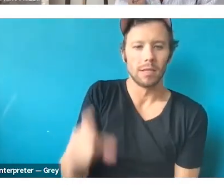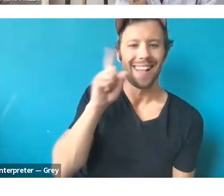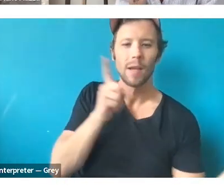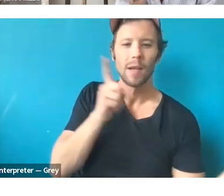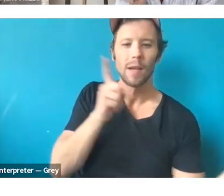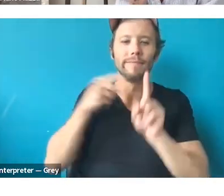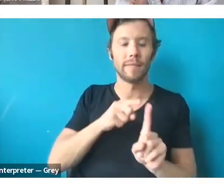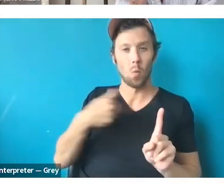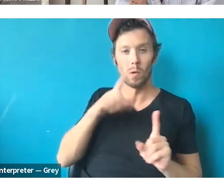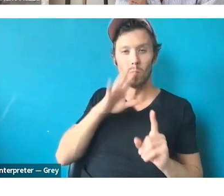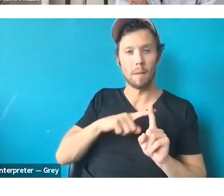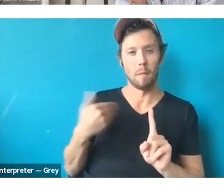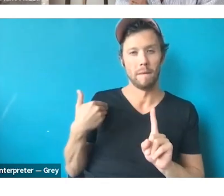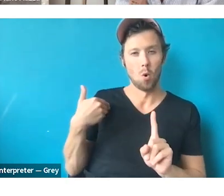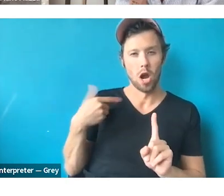of,